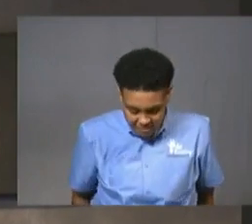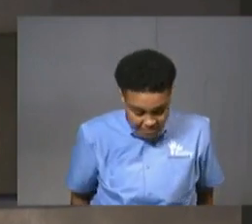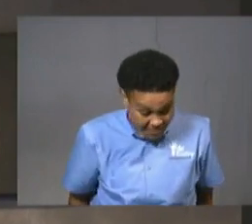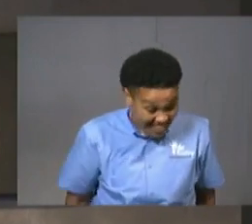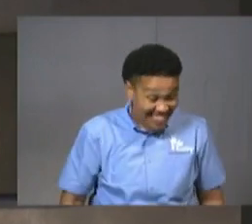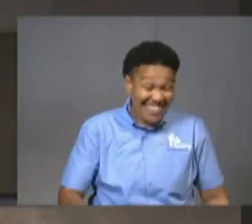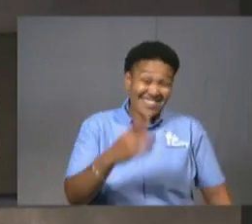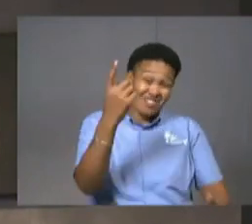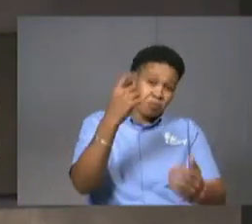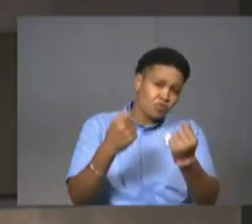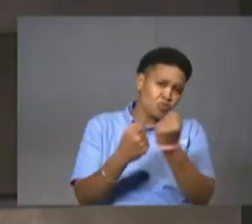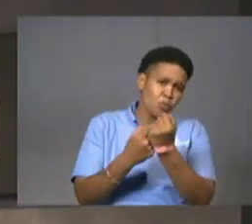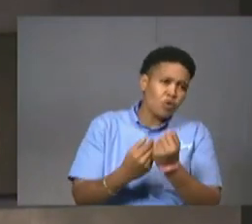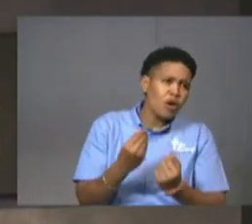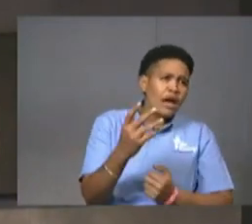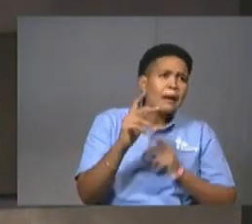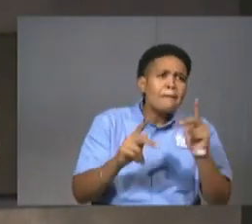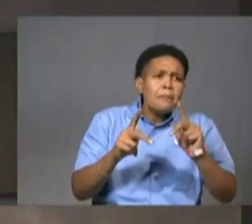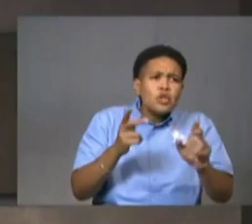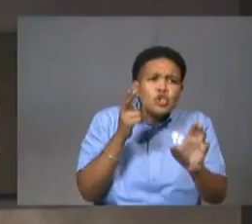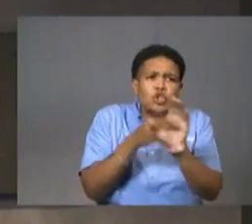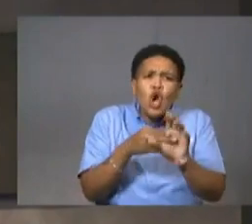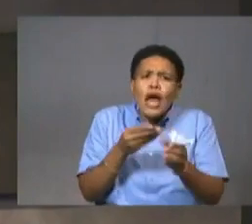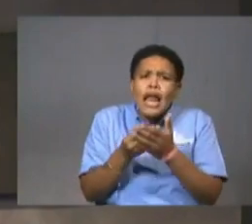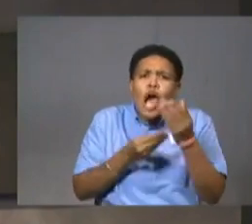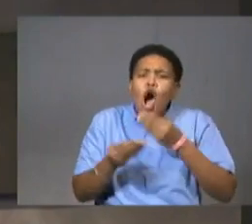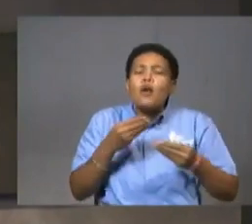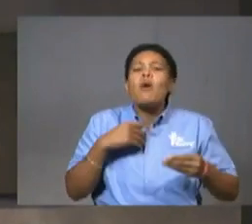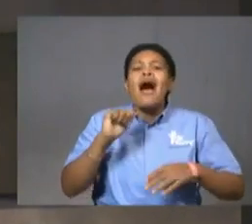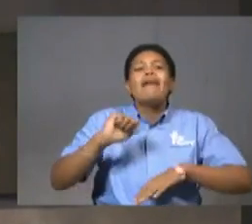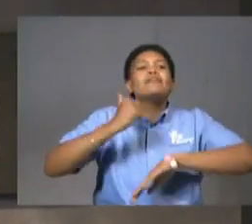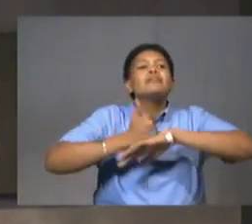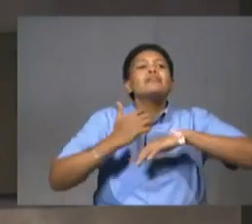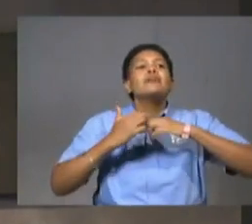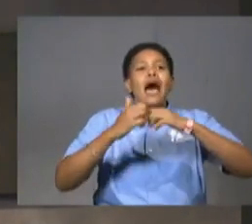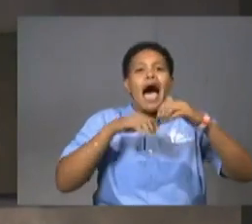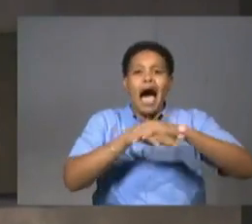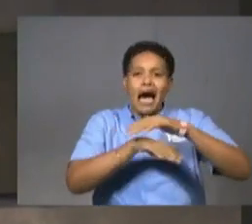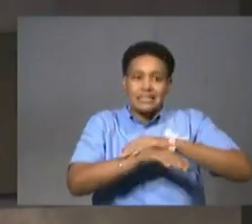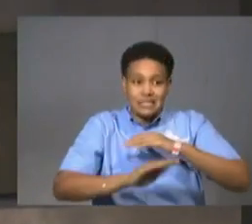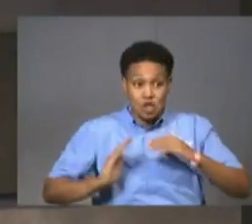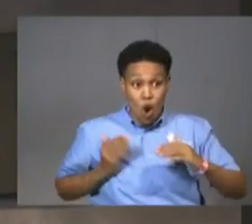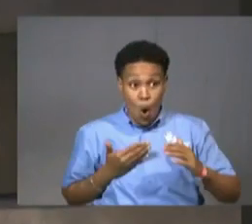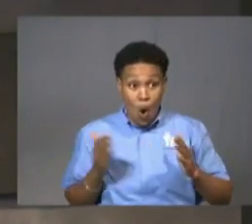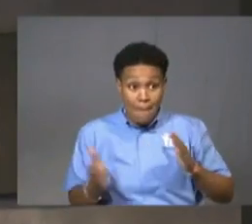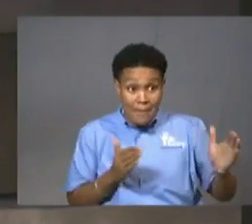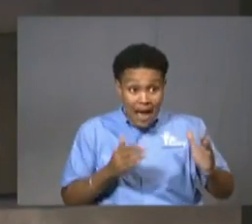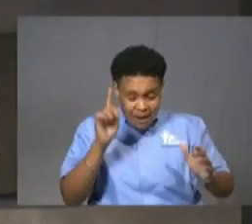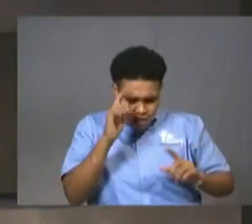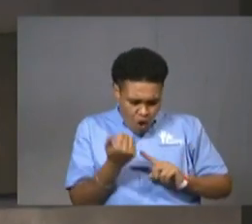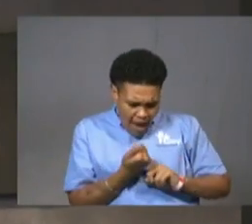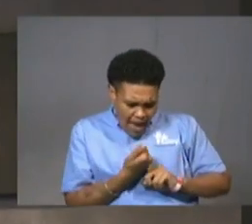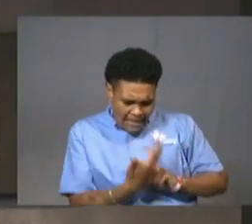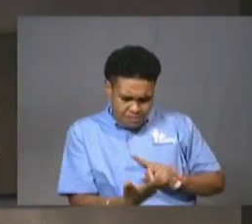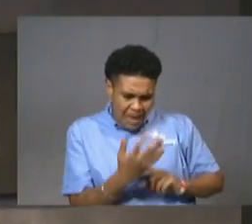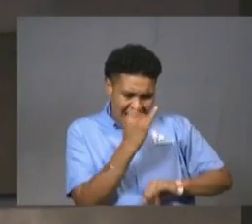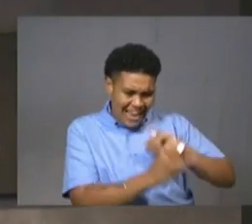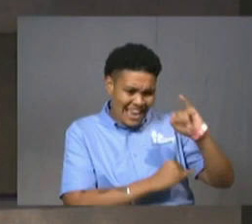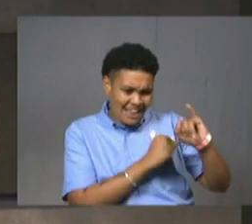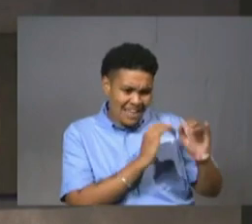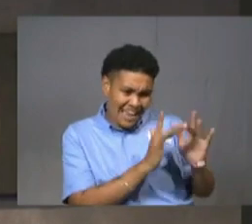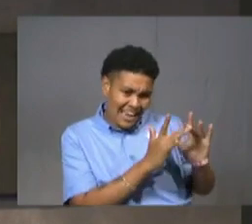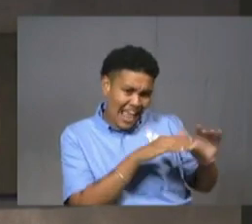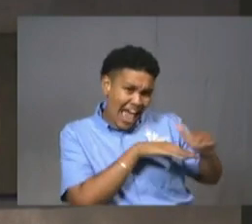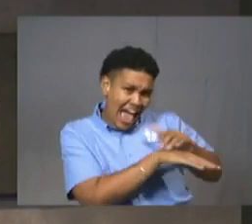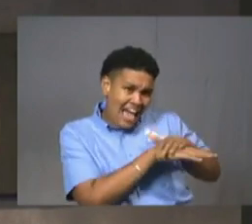we have to increase digital access. And our plans for expanding internet access across communities in